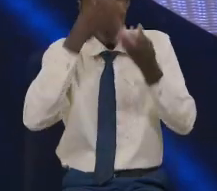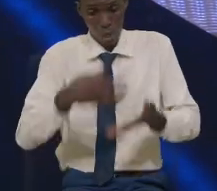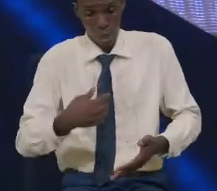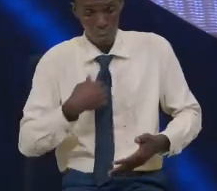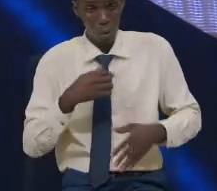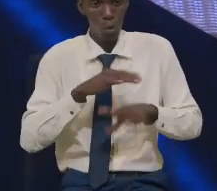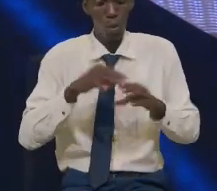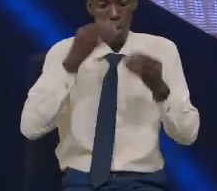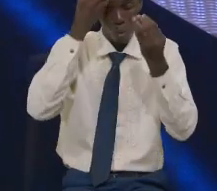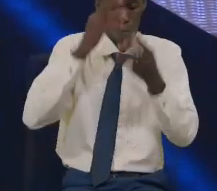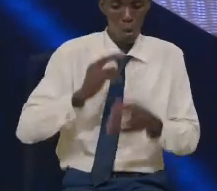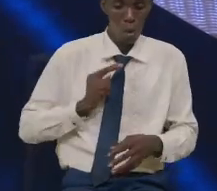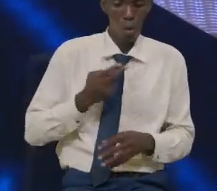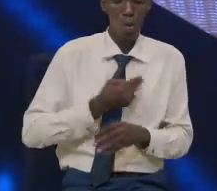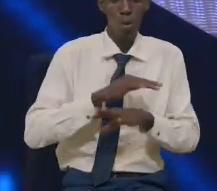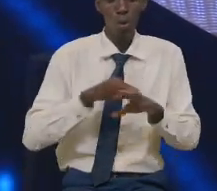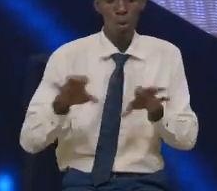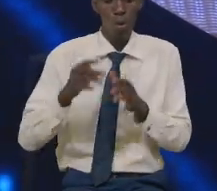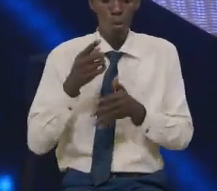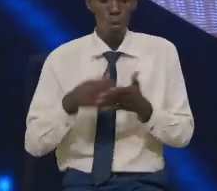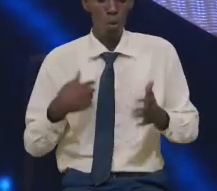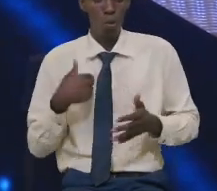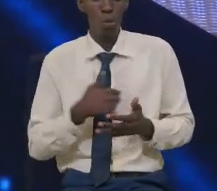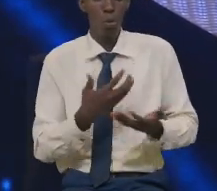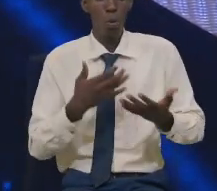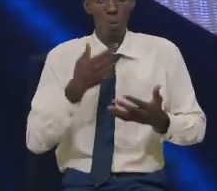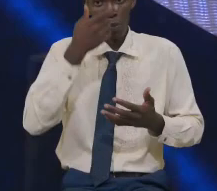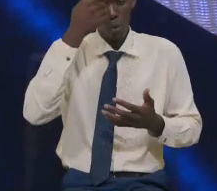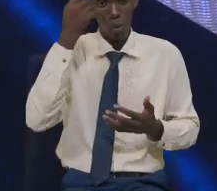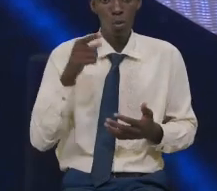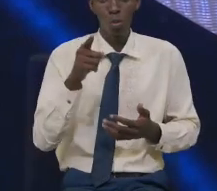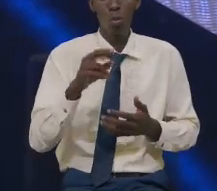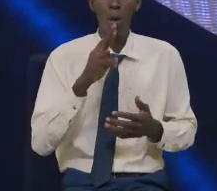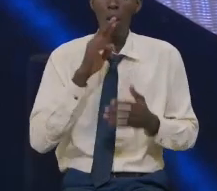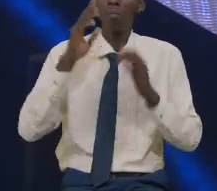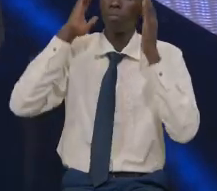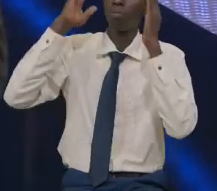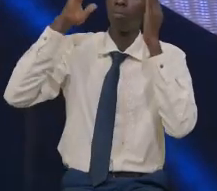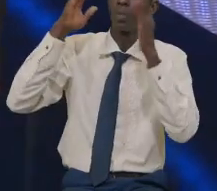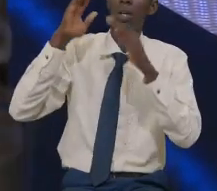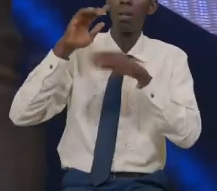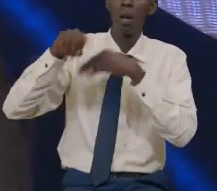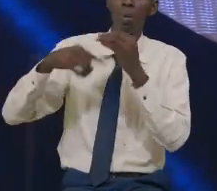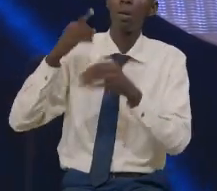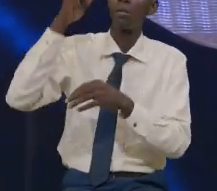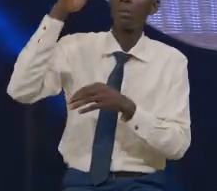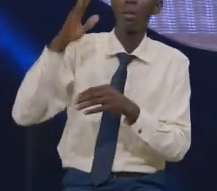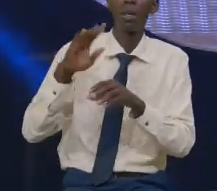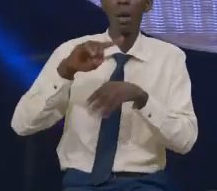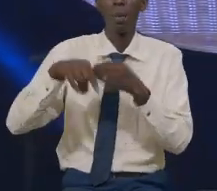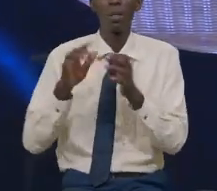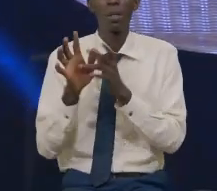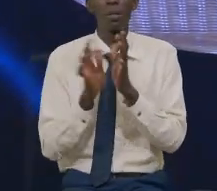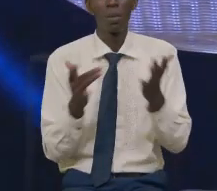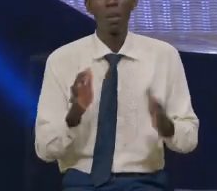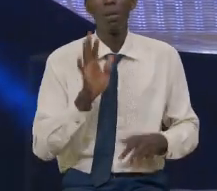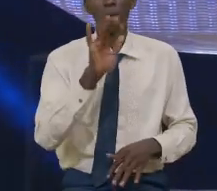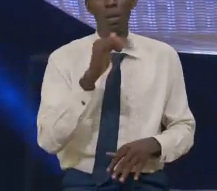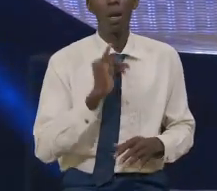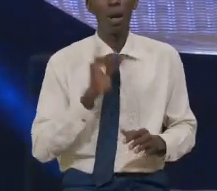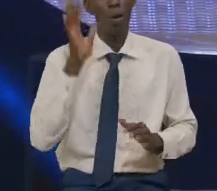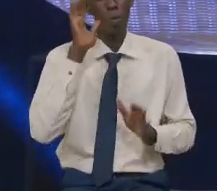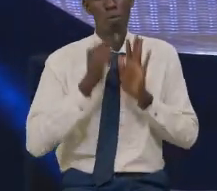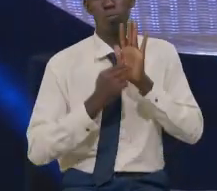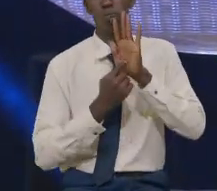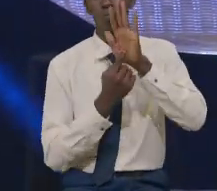do what we want, because you are, you know, devoted to the Bible, and then there's a God in heaven, will show you those